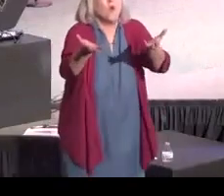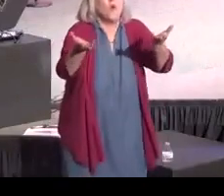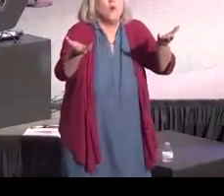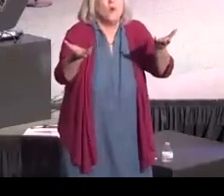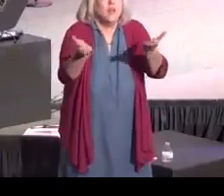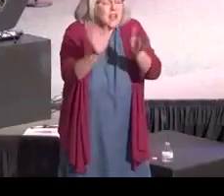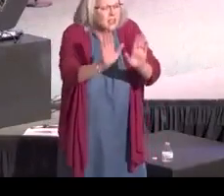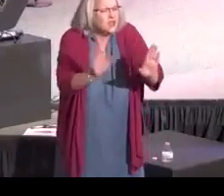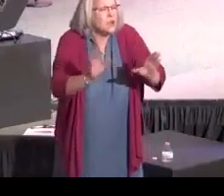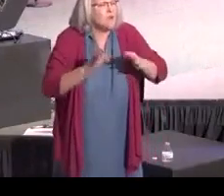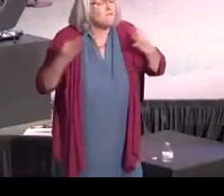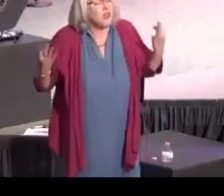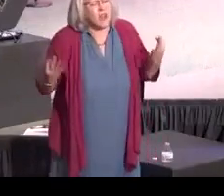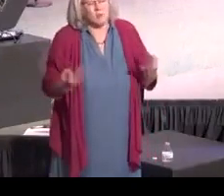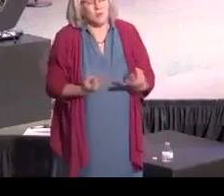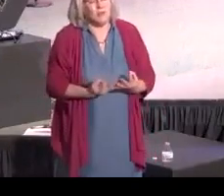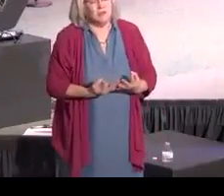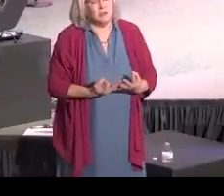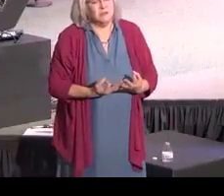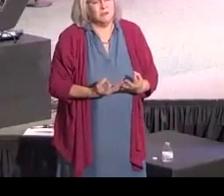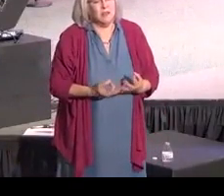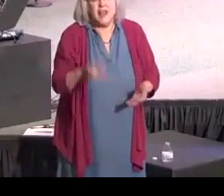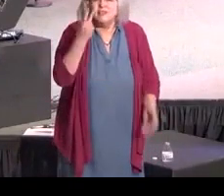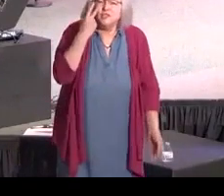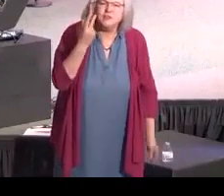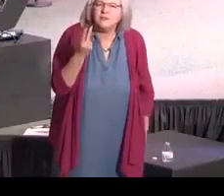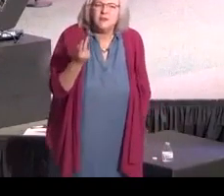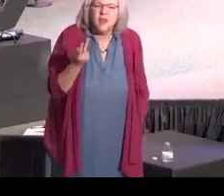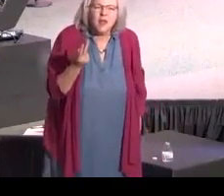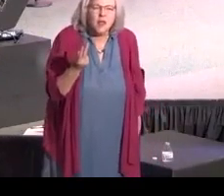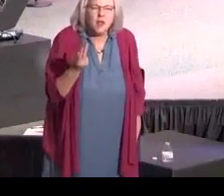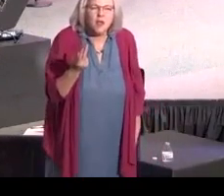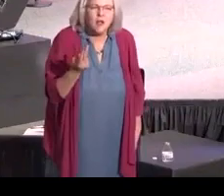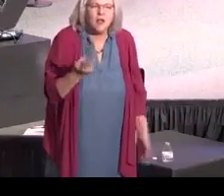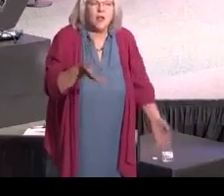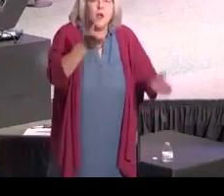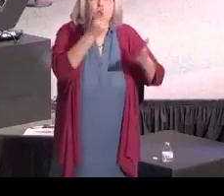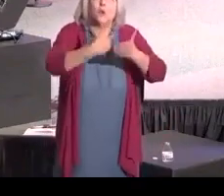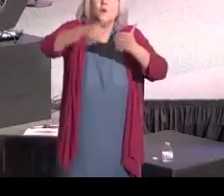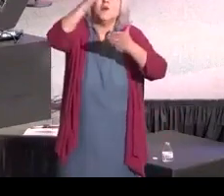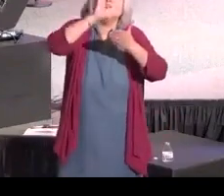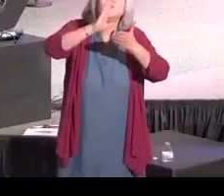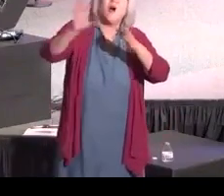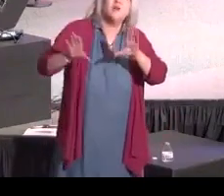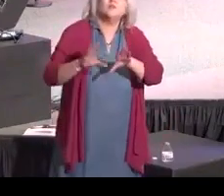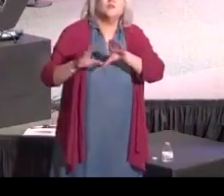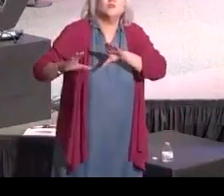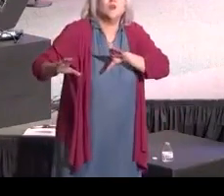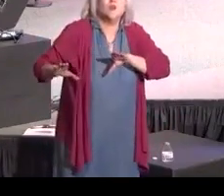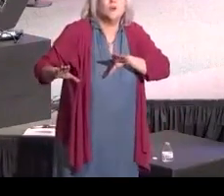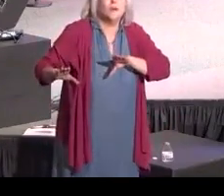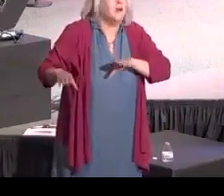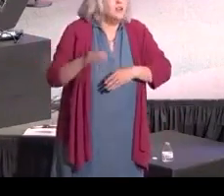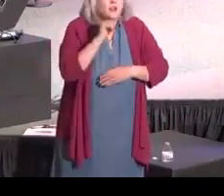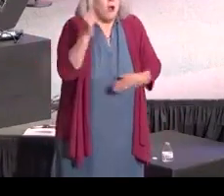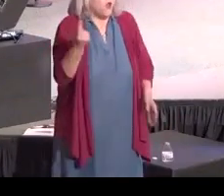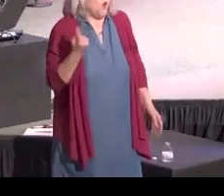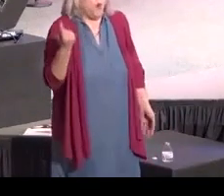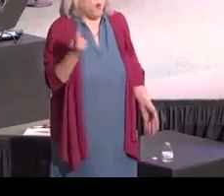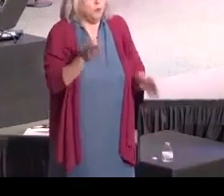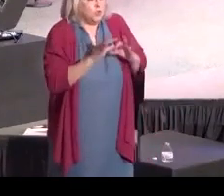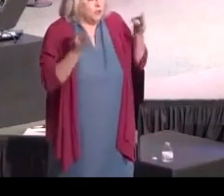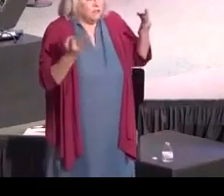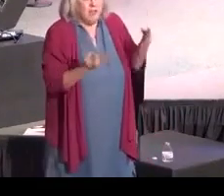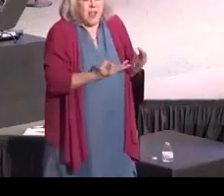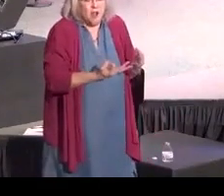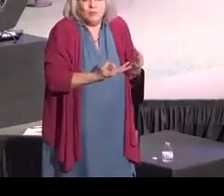in your own family. And just see what God begins to do, not only in your family, but what God begins